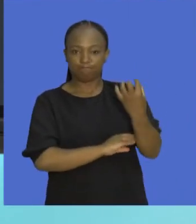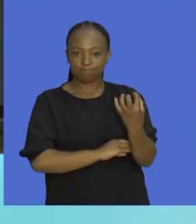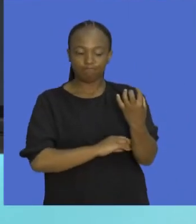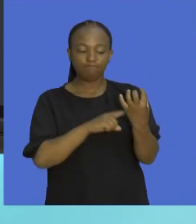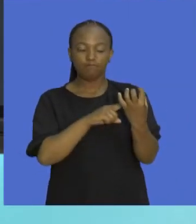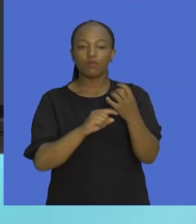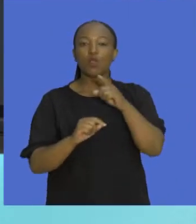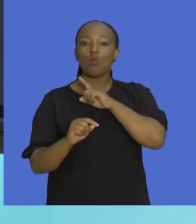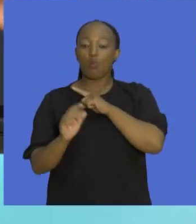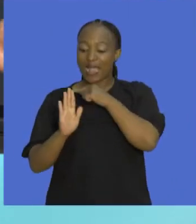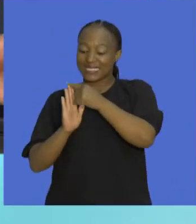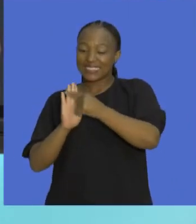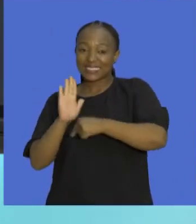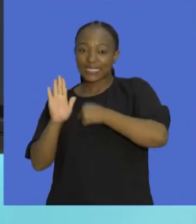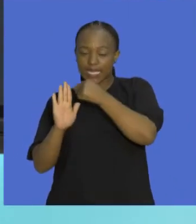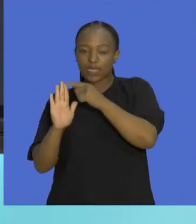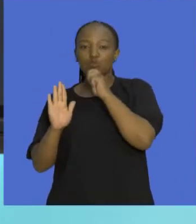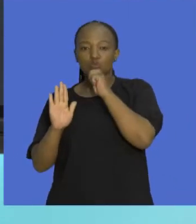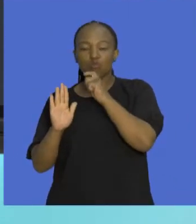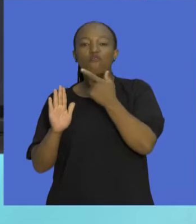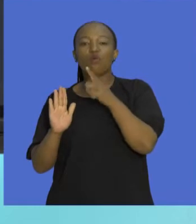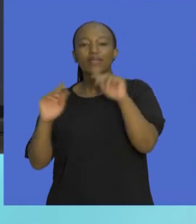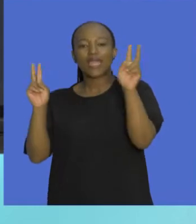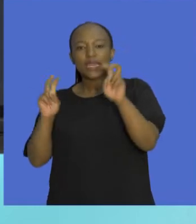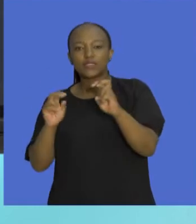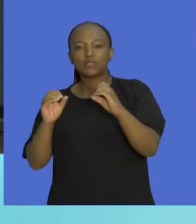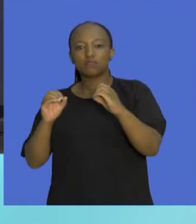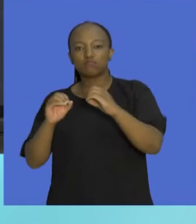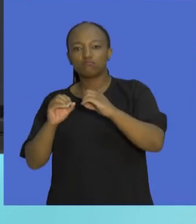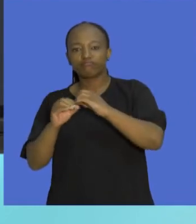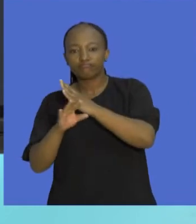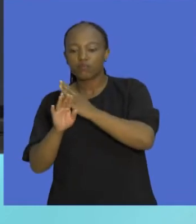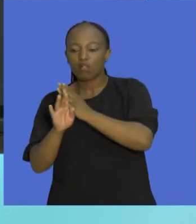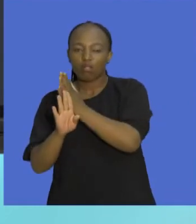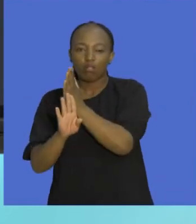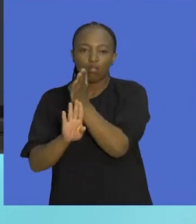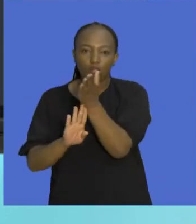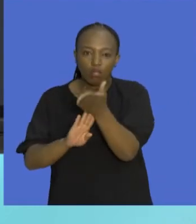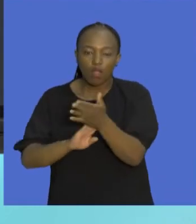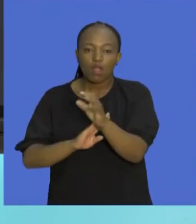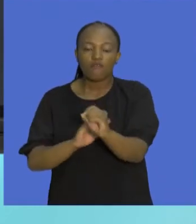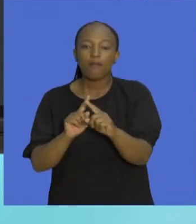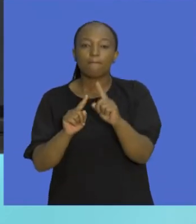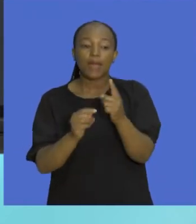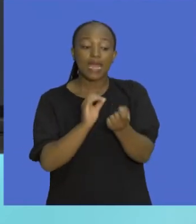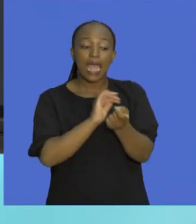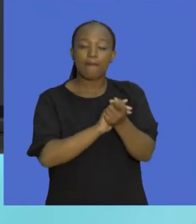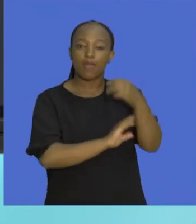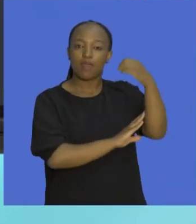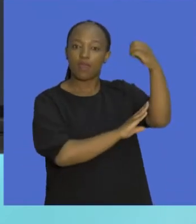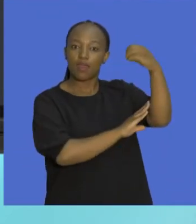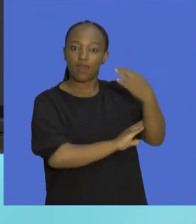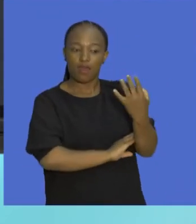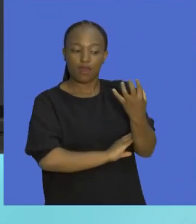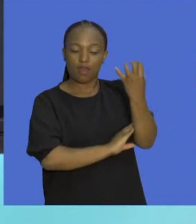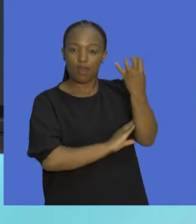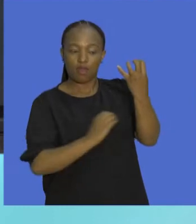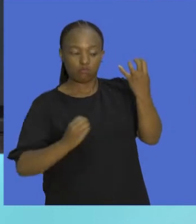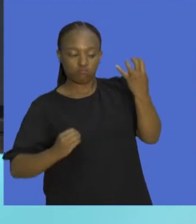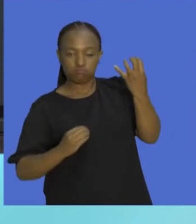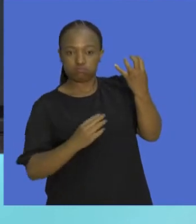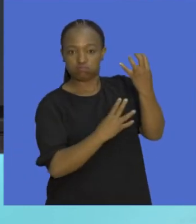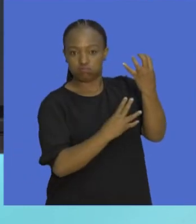is about energy transformation or energy change, what happens when electrical energy reaches a light bulb? The light bulb serves the